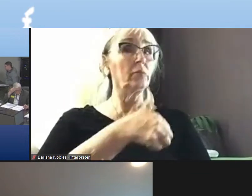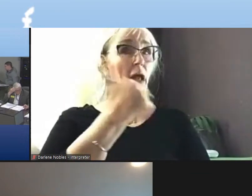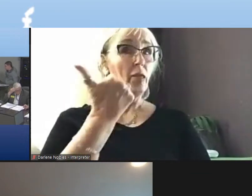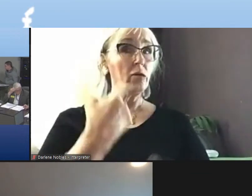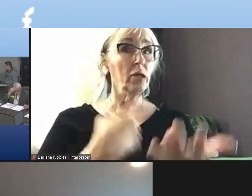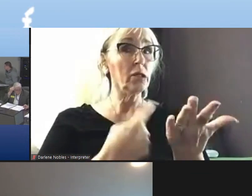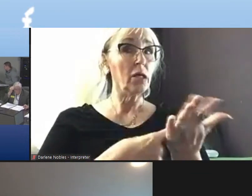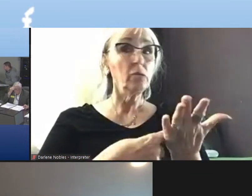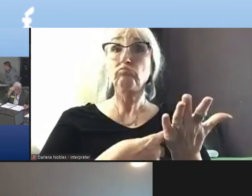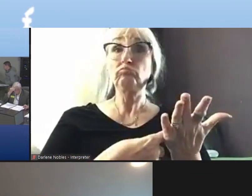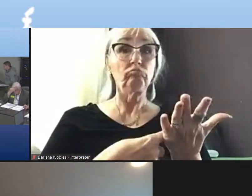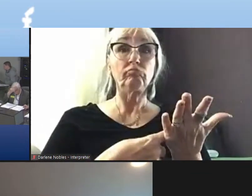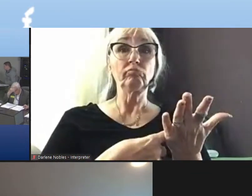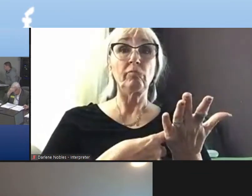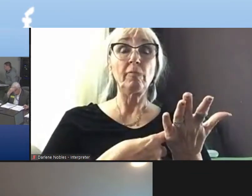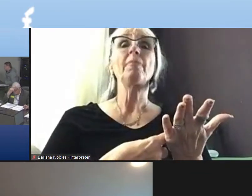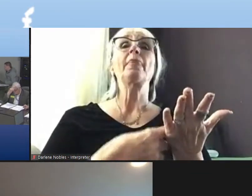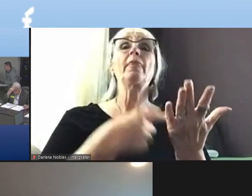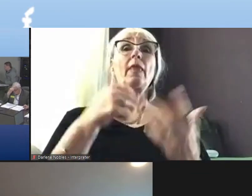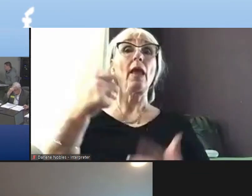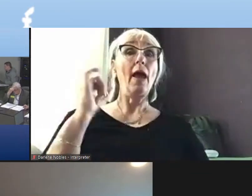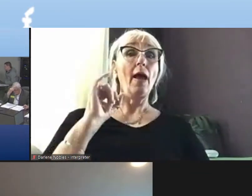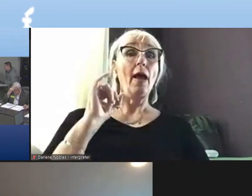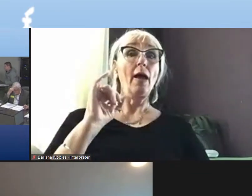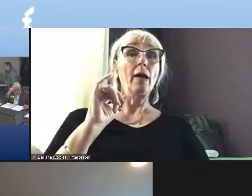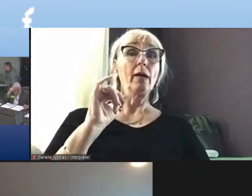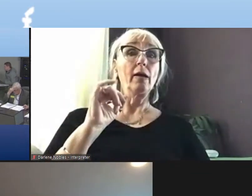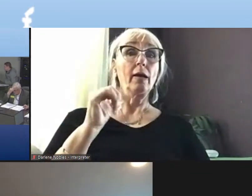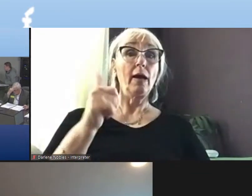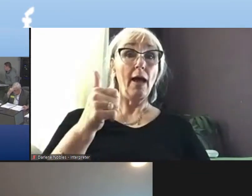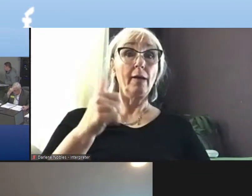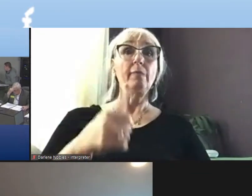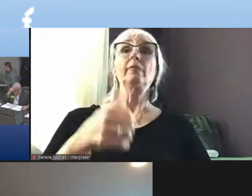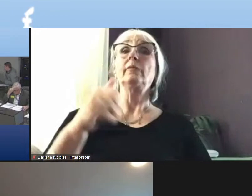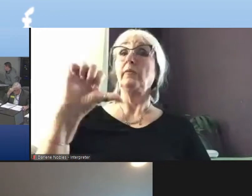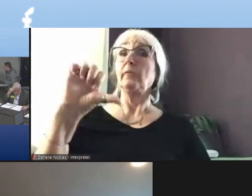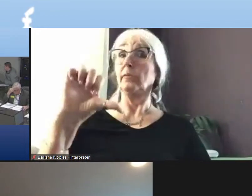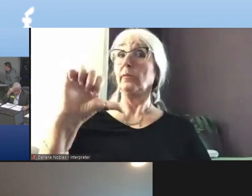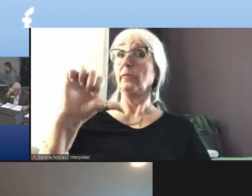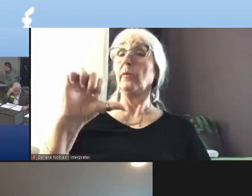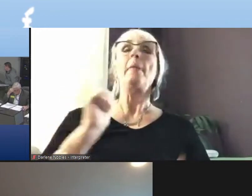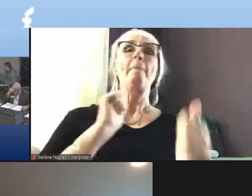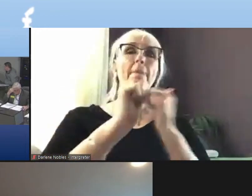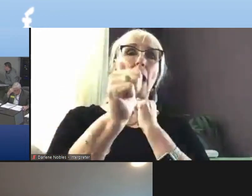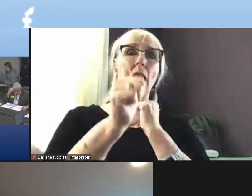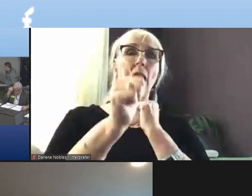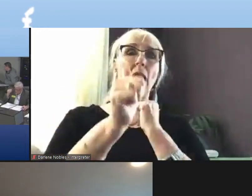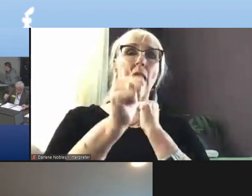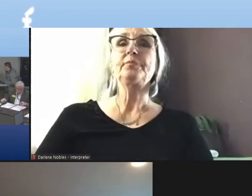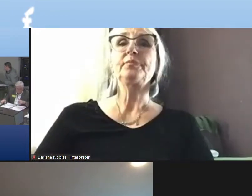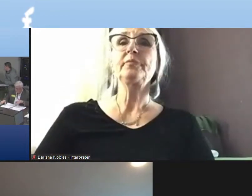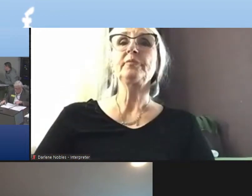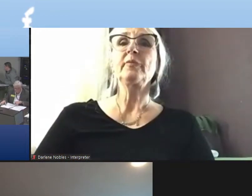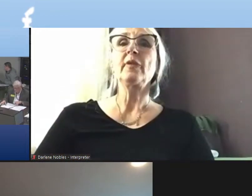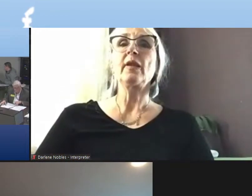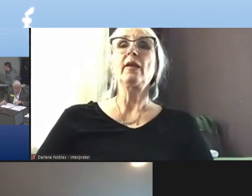other discussion. All in favor say aye. Aye. Opposed? Pass. Okay,